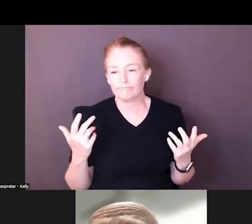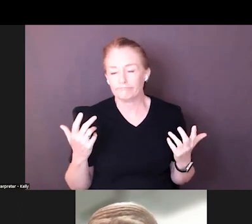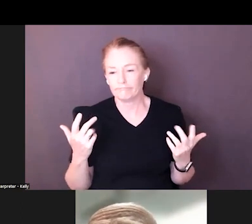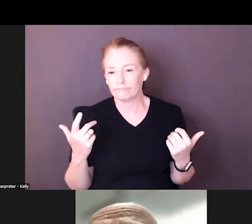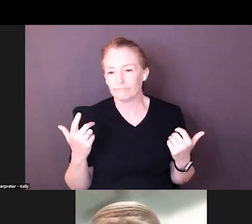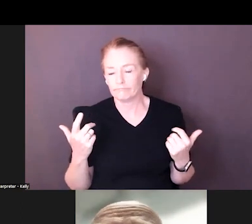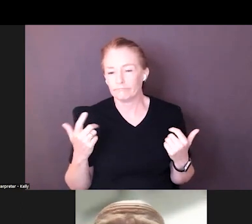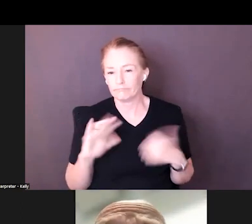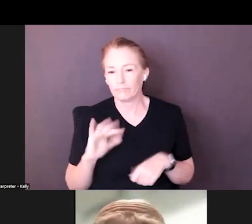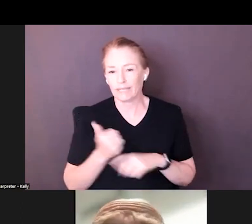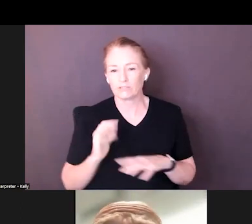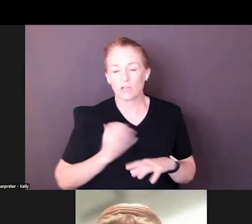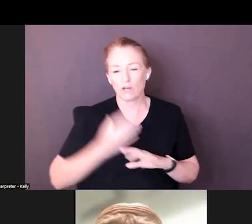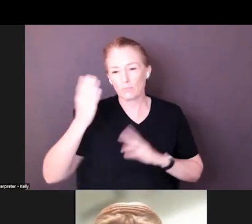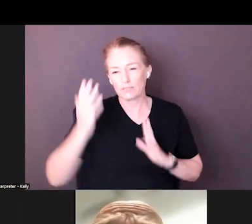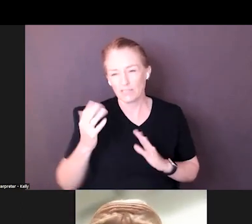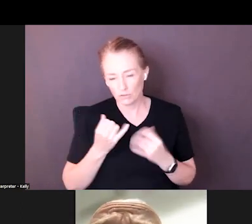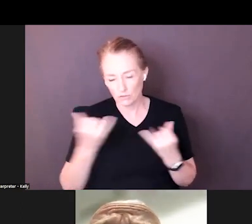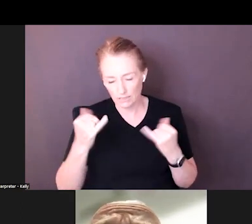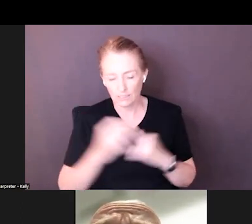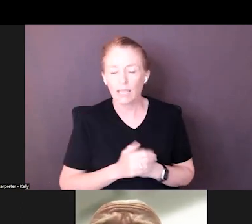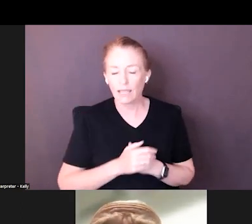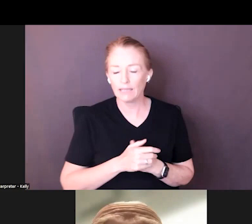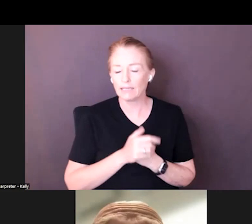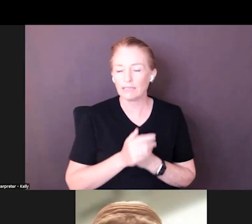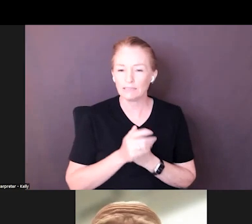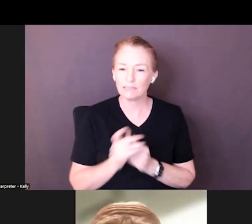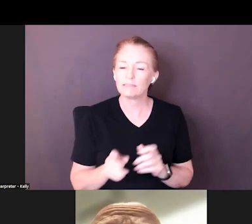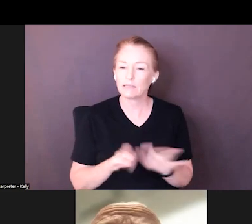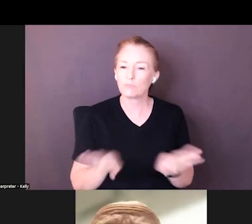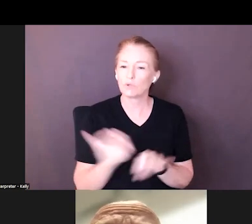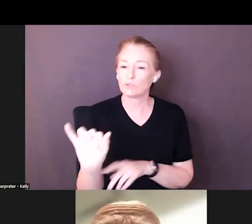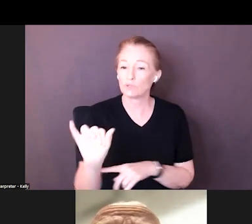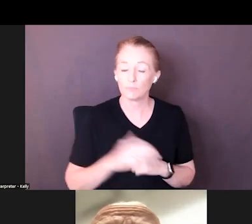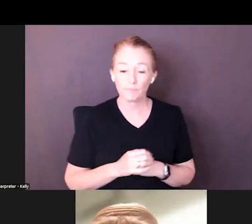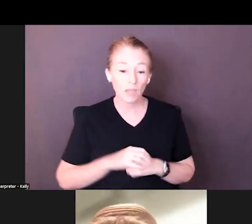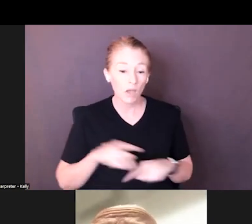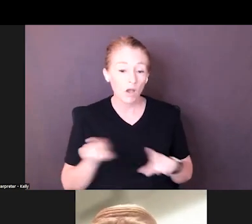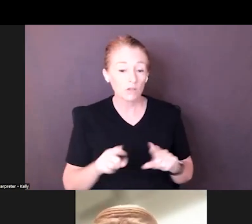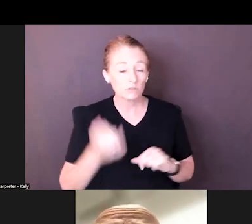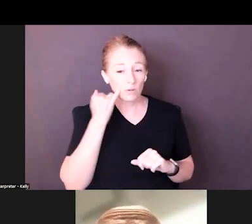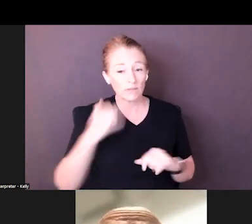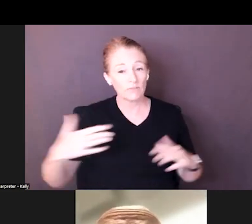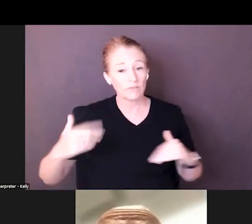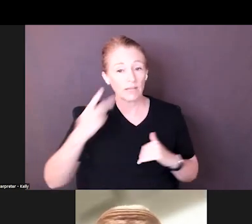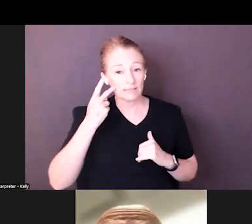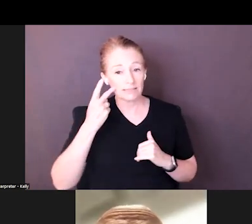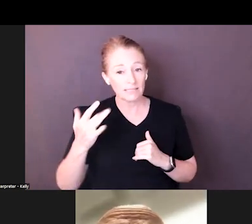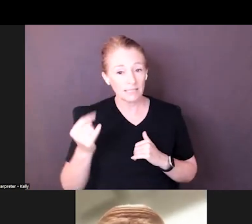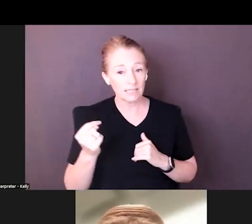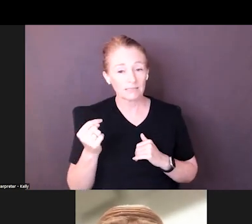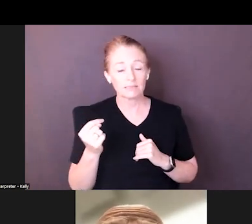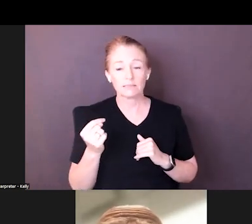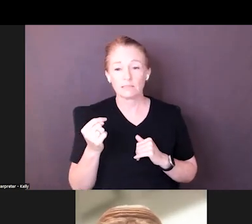would be useful to people to take a look at. I'll also just mention briefly, if people haven't seen it, and this is something perhaps that